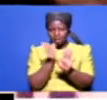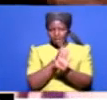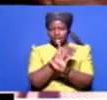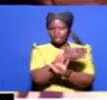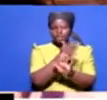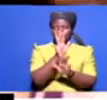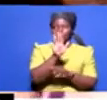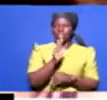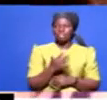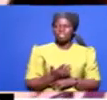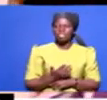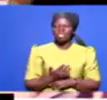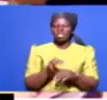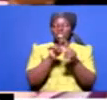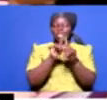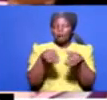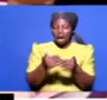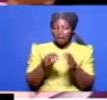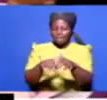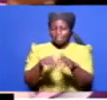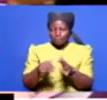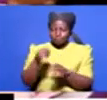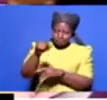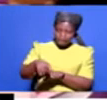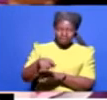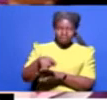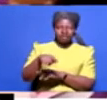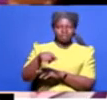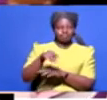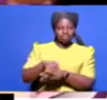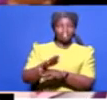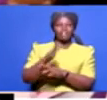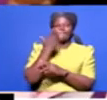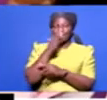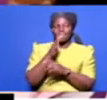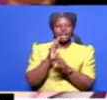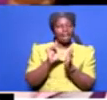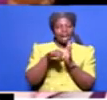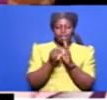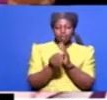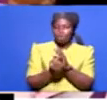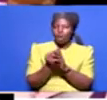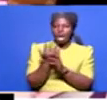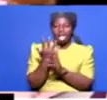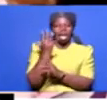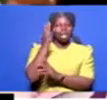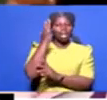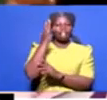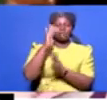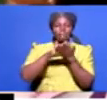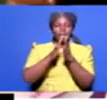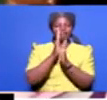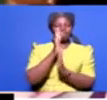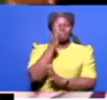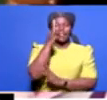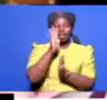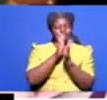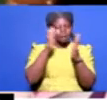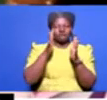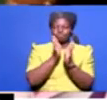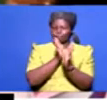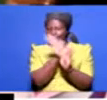Just as a farmer plants a small seed, which grows to become a large tree with branches that yield a bounty